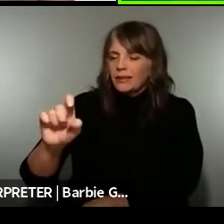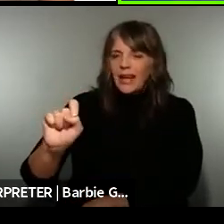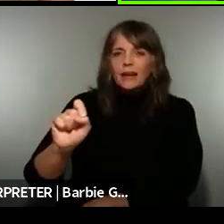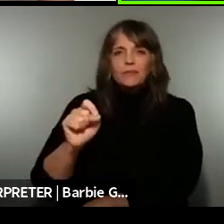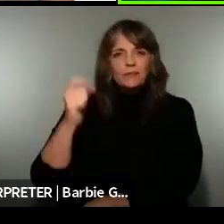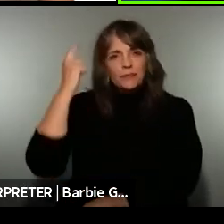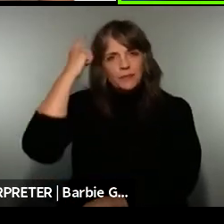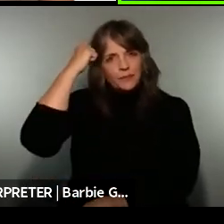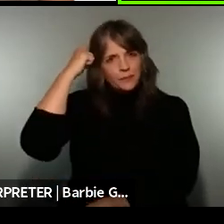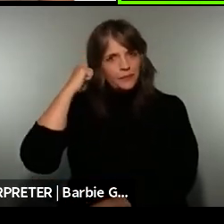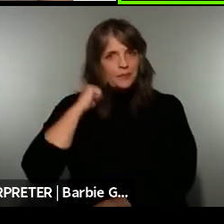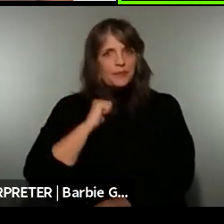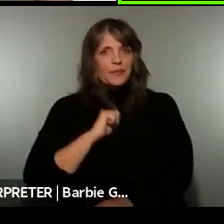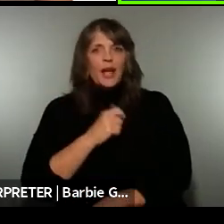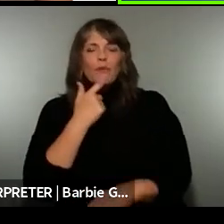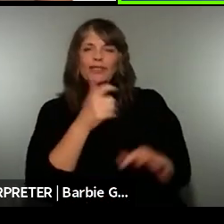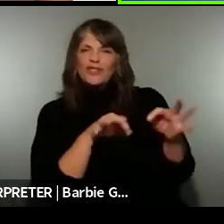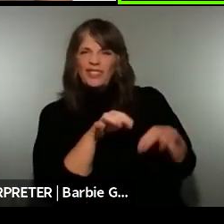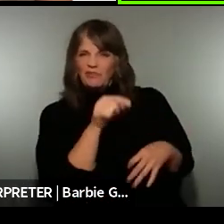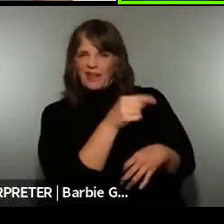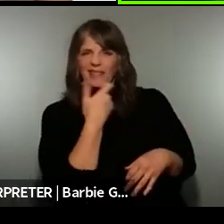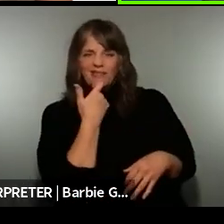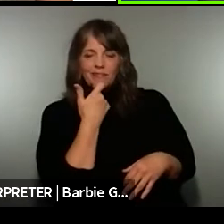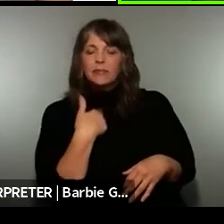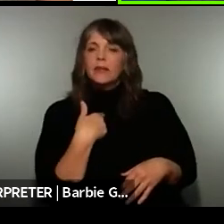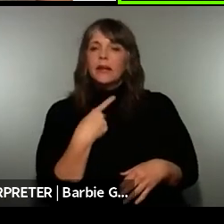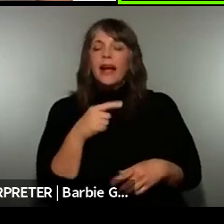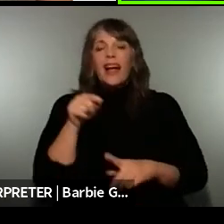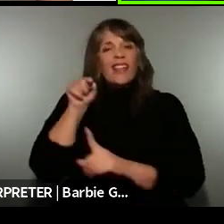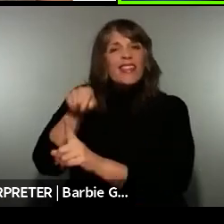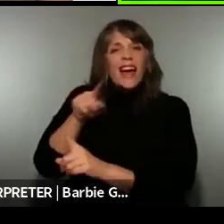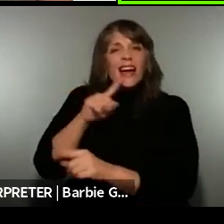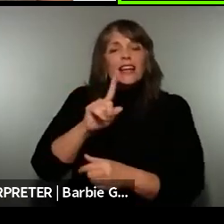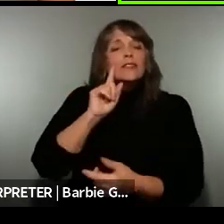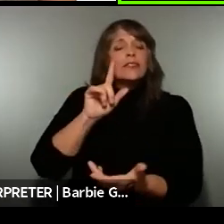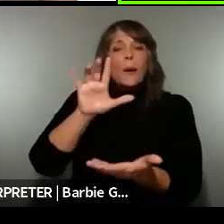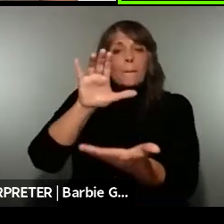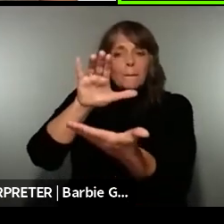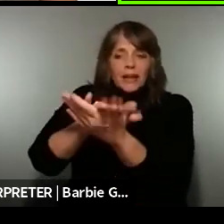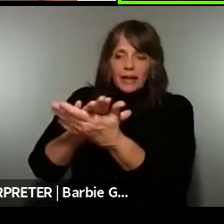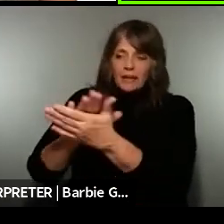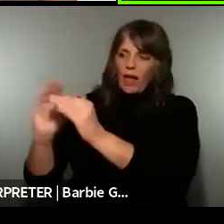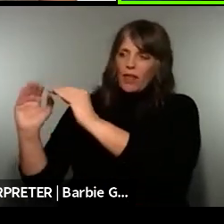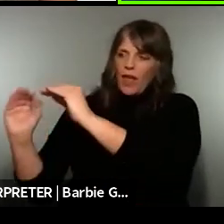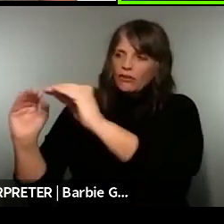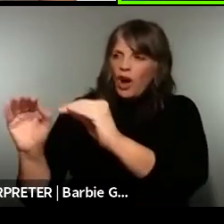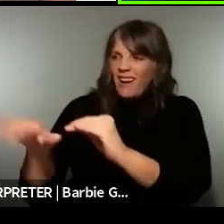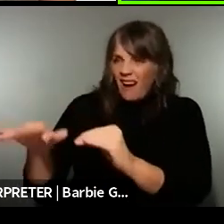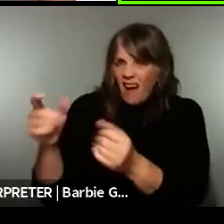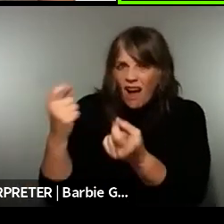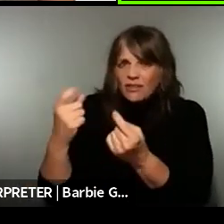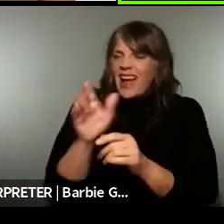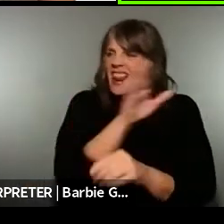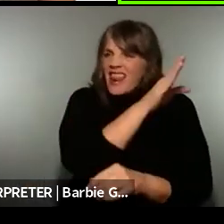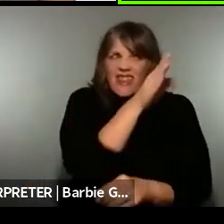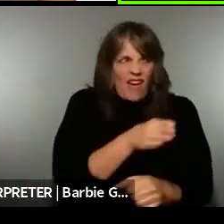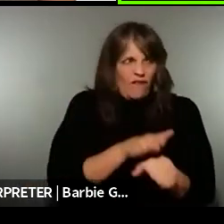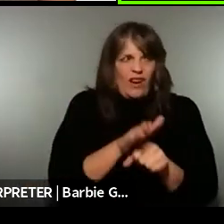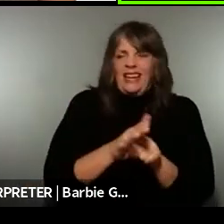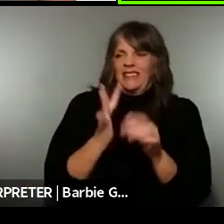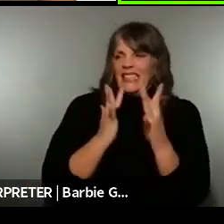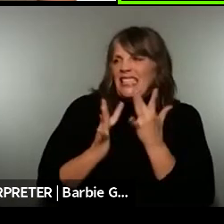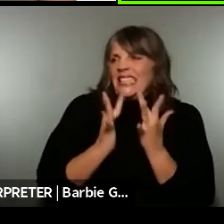scarcity mindset is the belief, a belief that was taught that there will never be enough. And so that